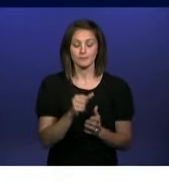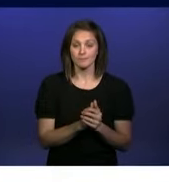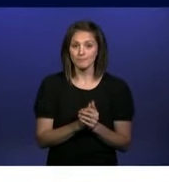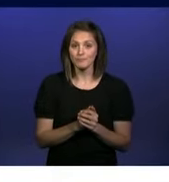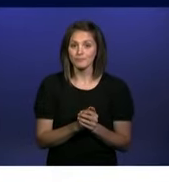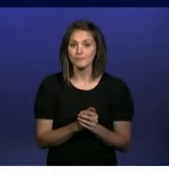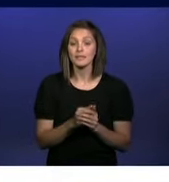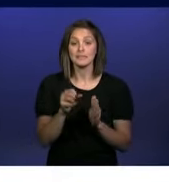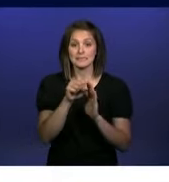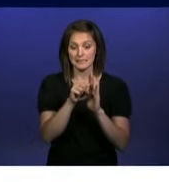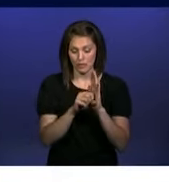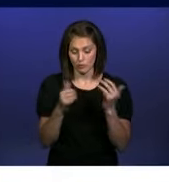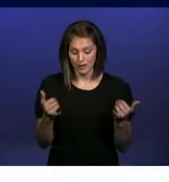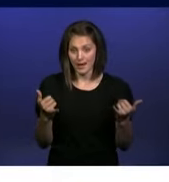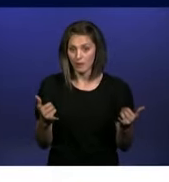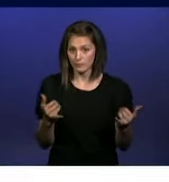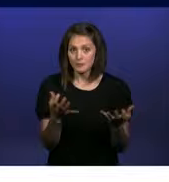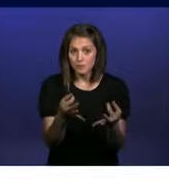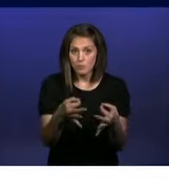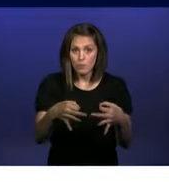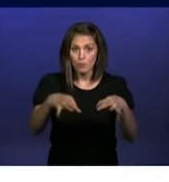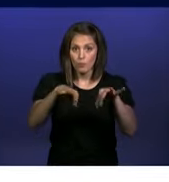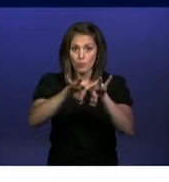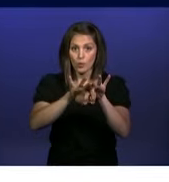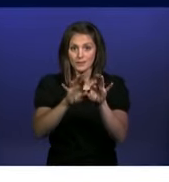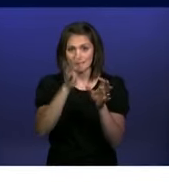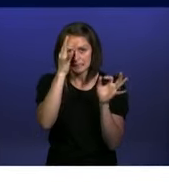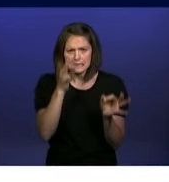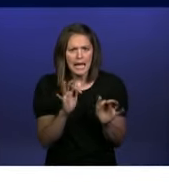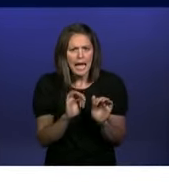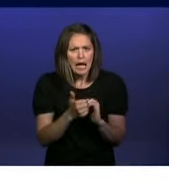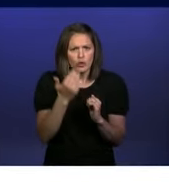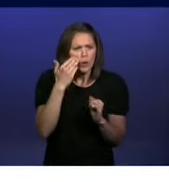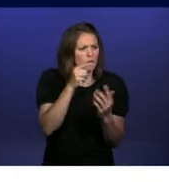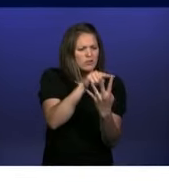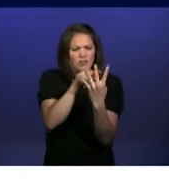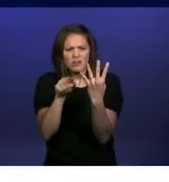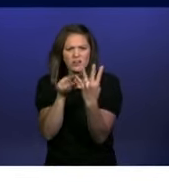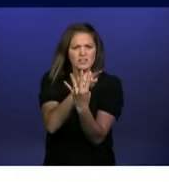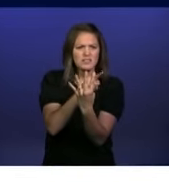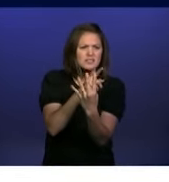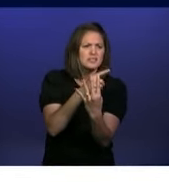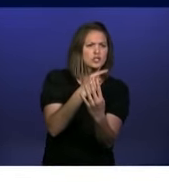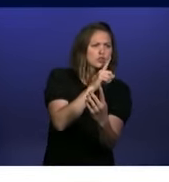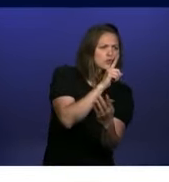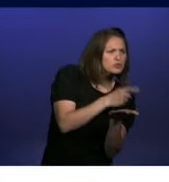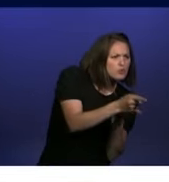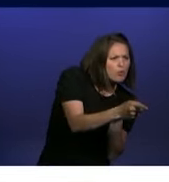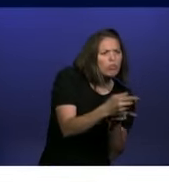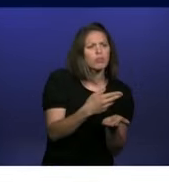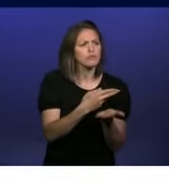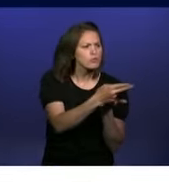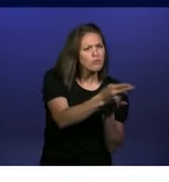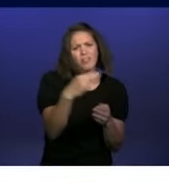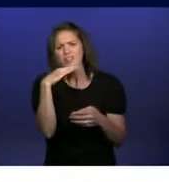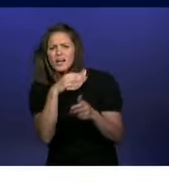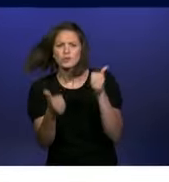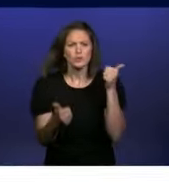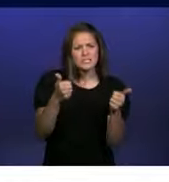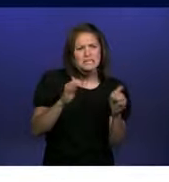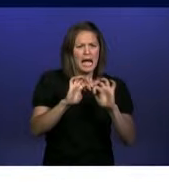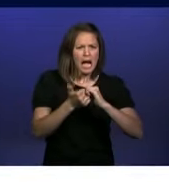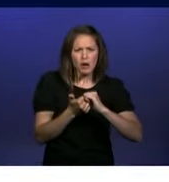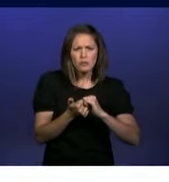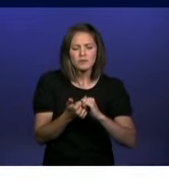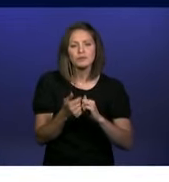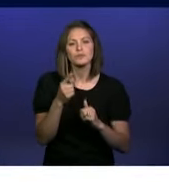important decision, and I get it. It's hard. How do you know who's telling you the truth? How do you know who can actually keep their promises? The one thing about John Curtis